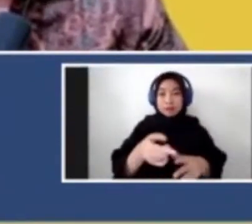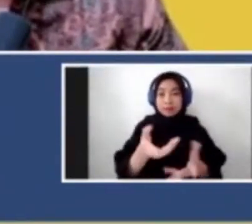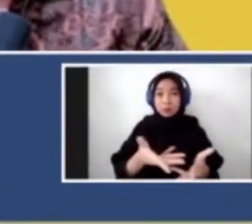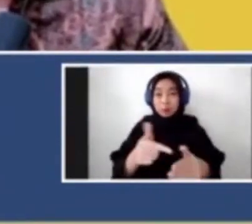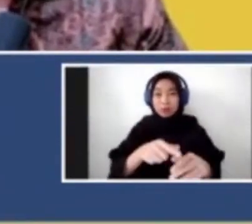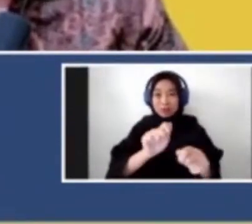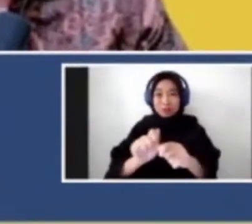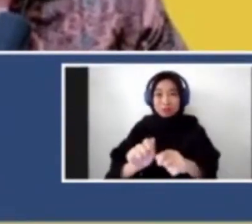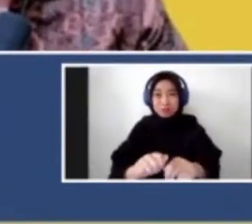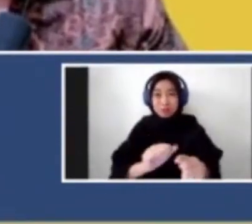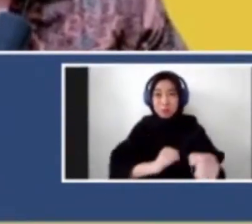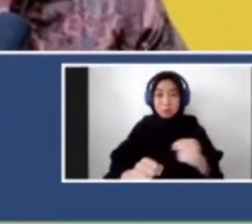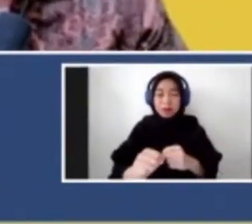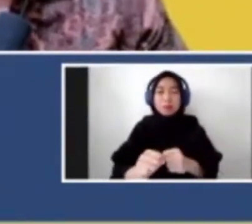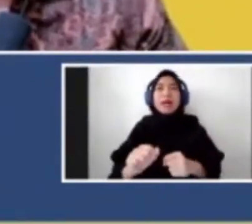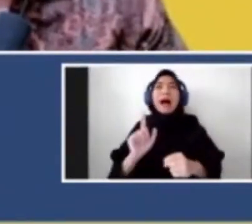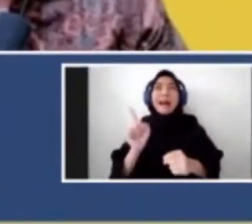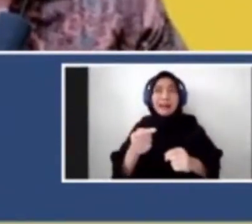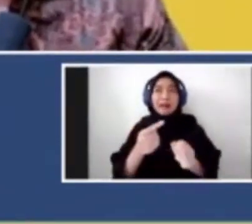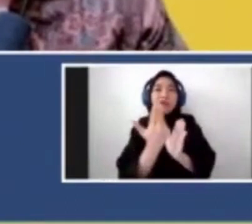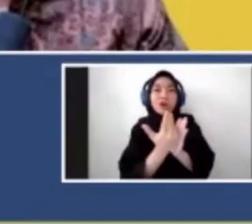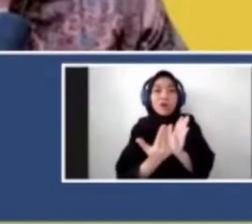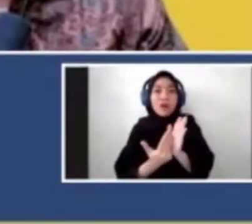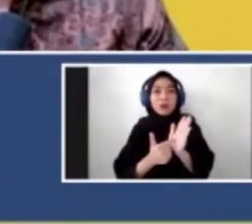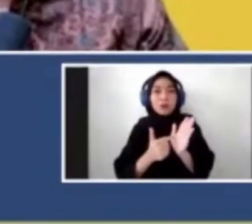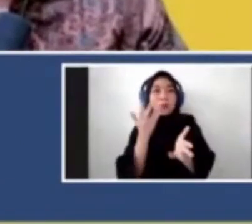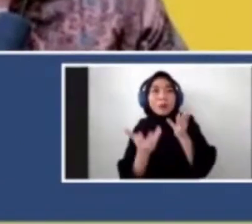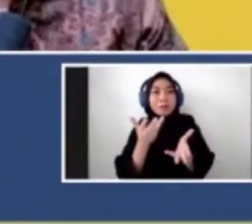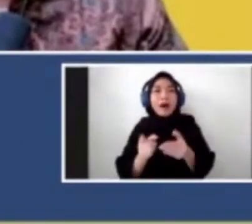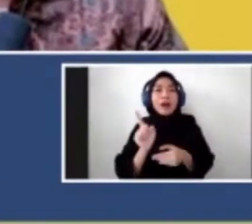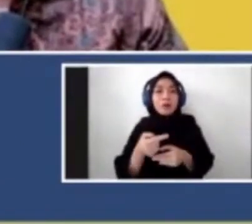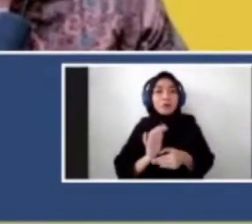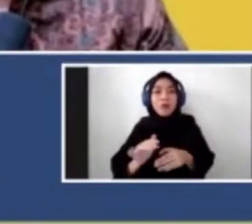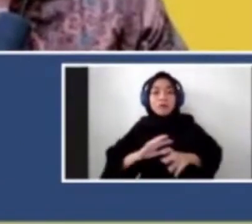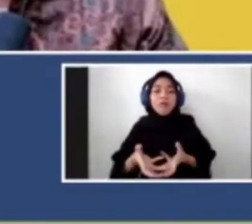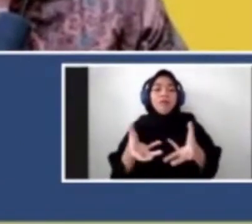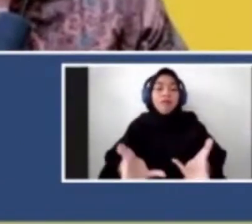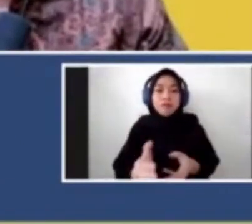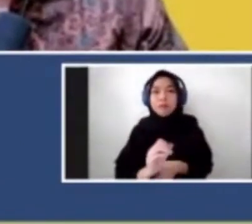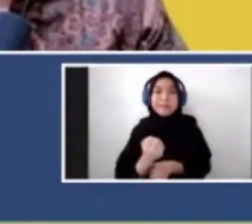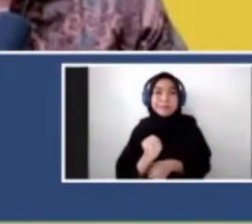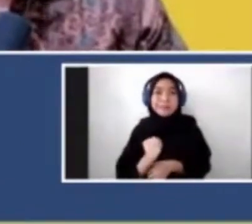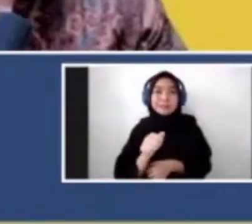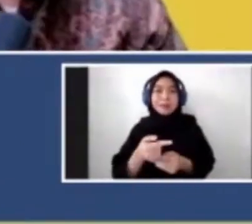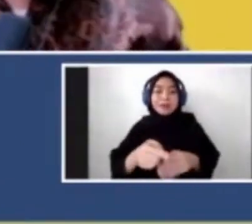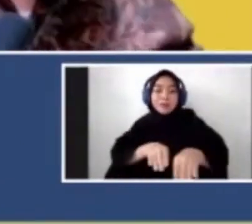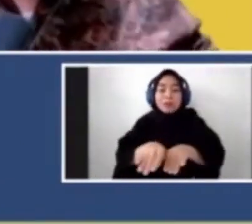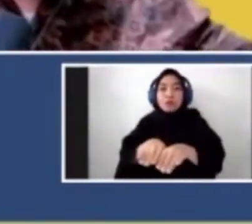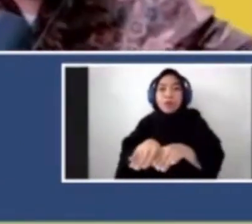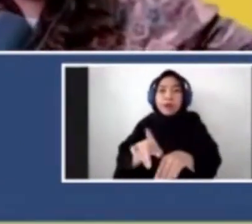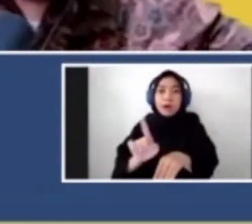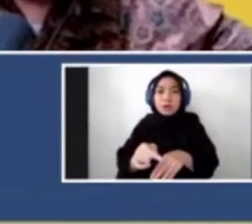considered in the changes that we want to apply to the communities. Do you have any examples,